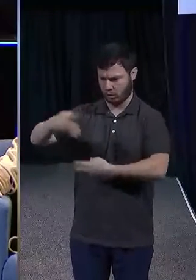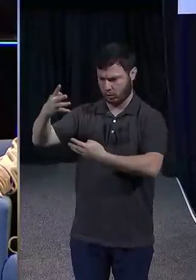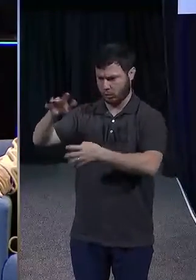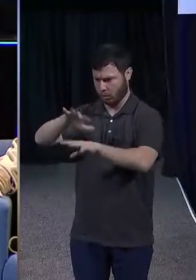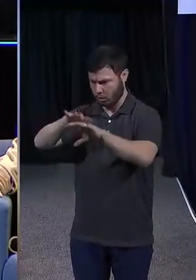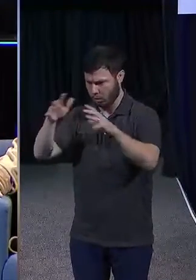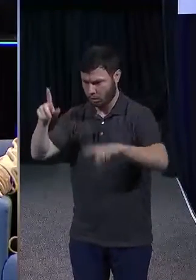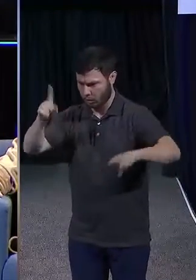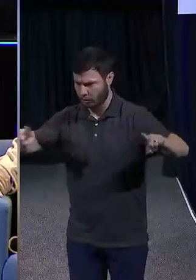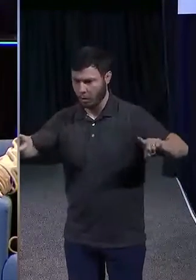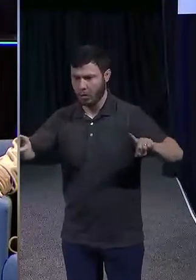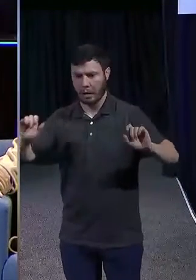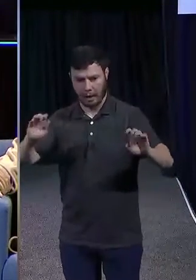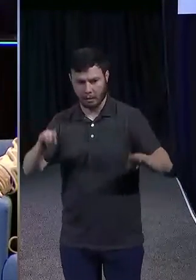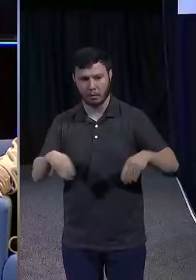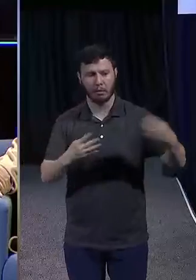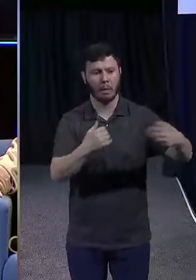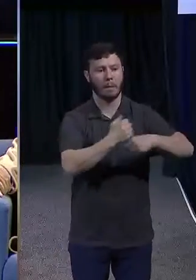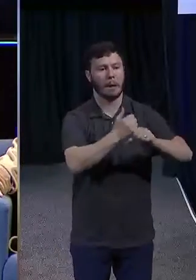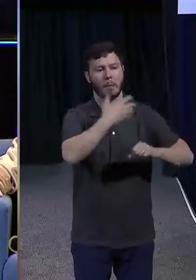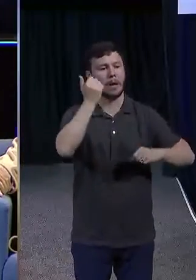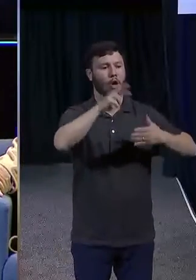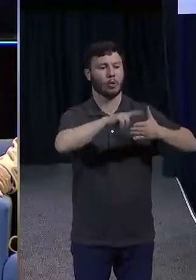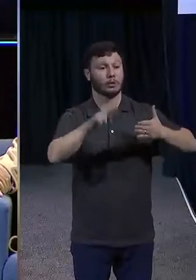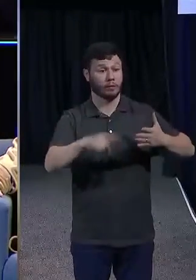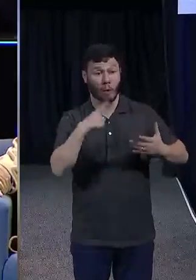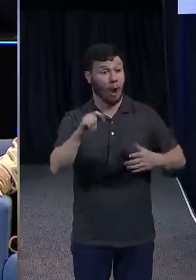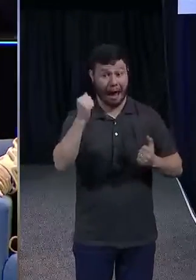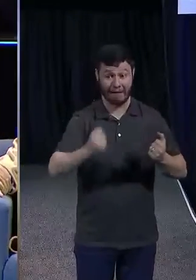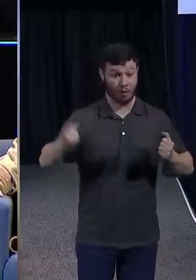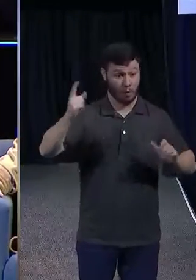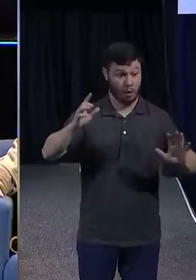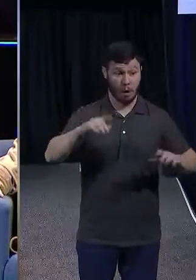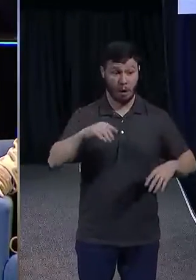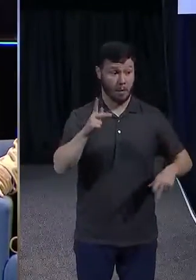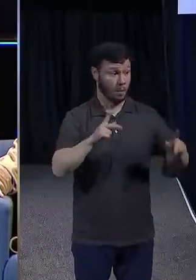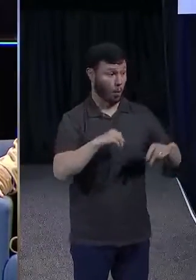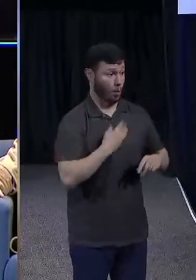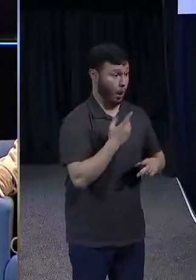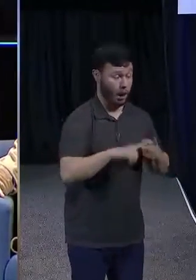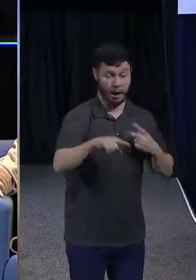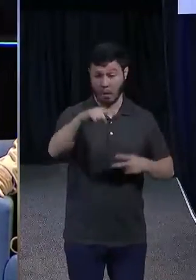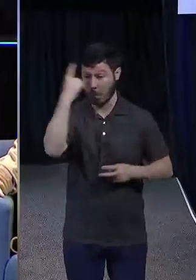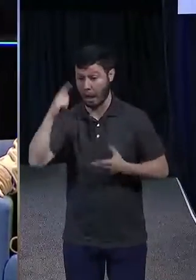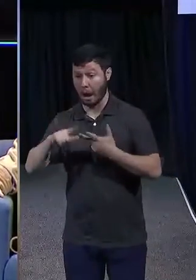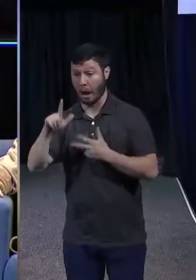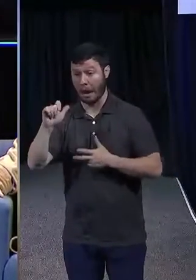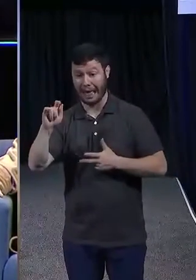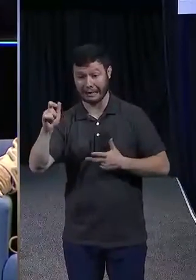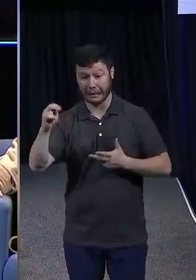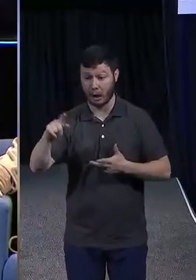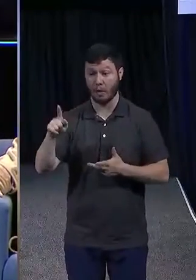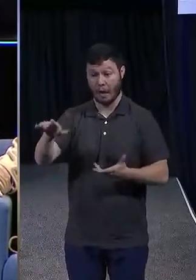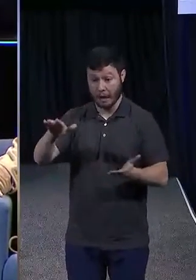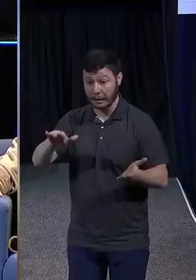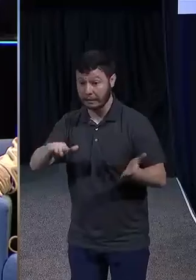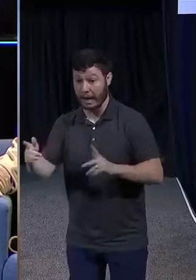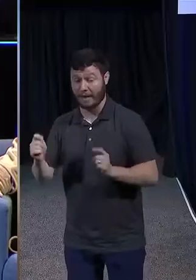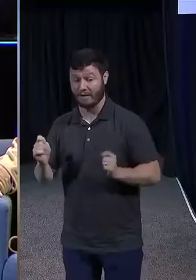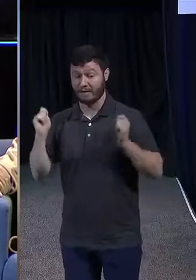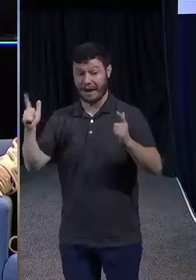health outcomes, and that's for everybody. People who are white, people who are black, people who are Latino die